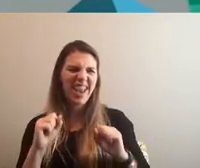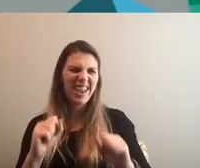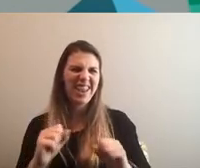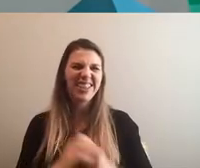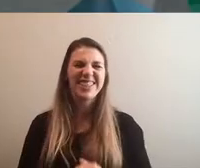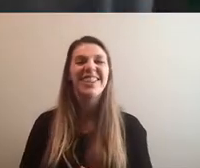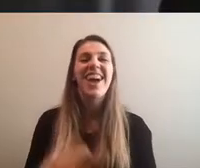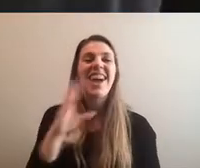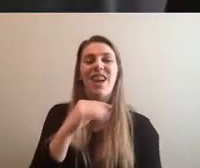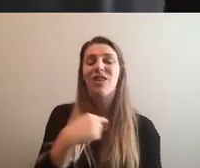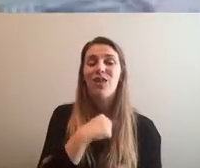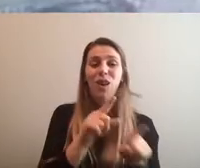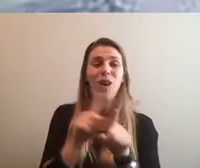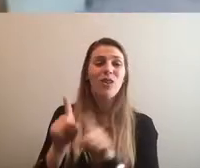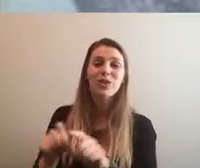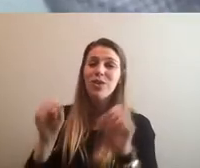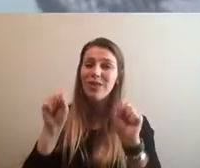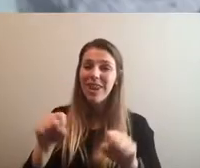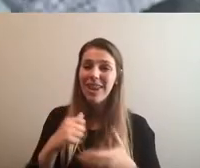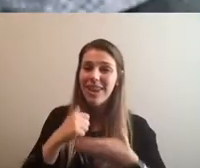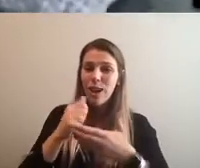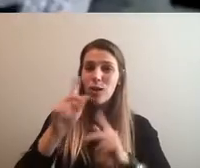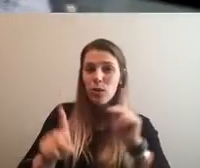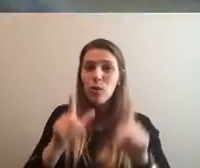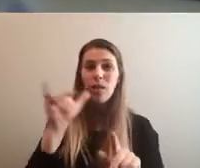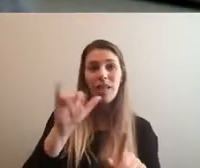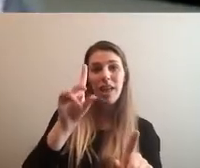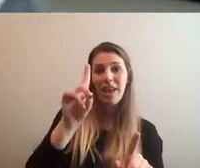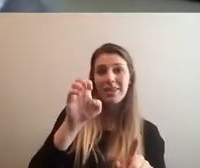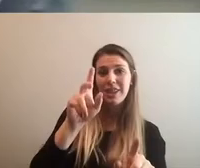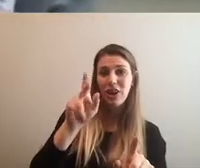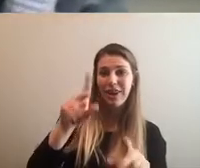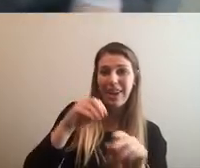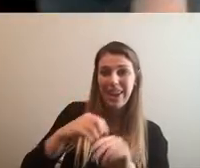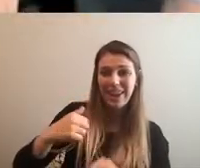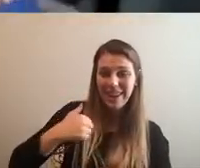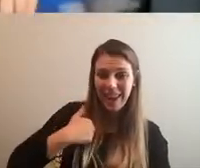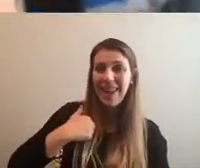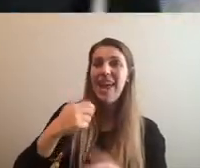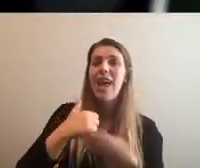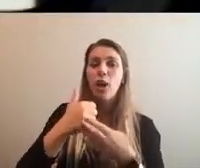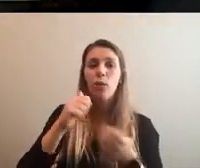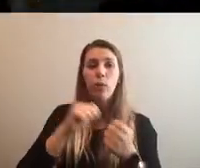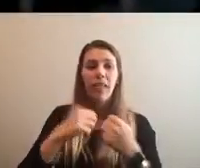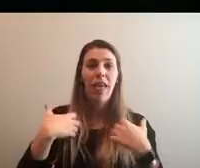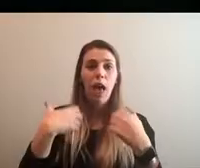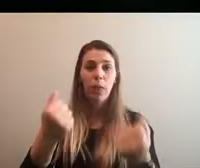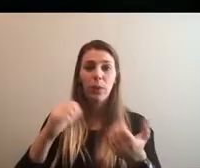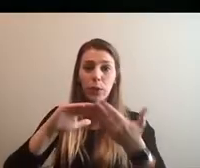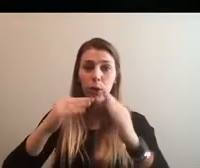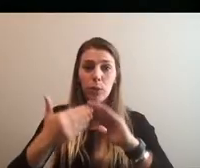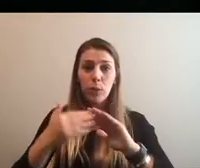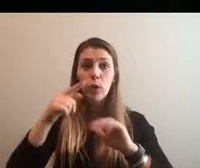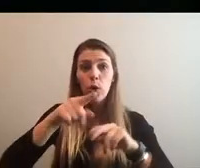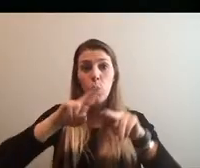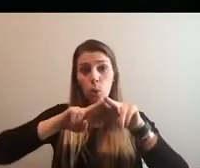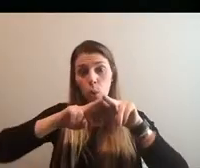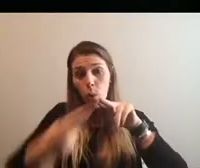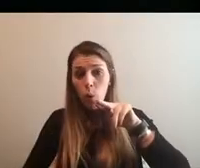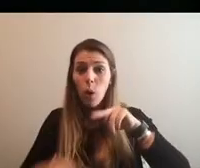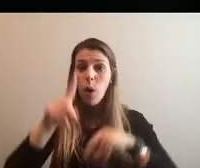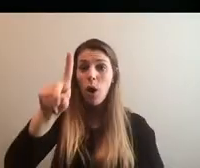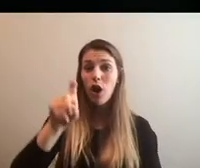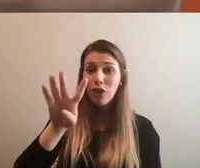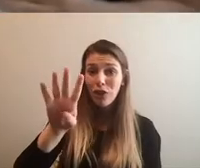We also have been able to help people like Derek in Canada. Through our healthy communities, he lost 140